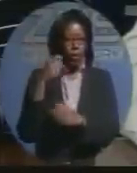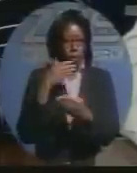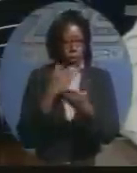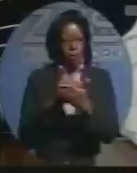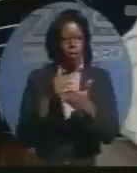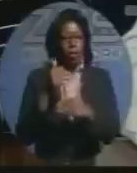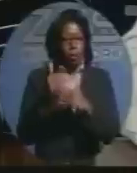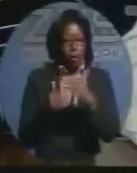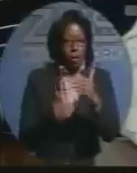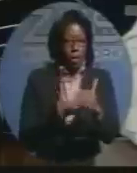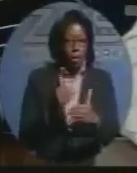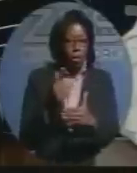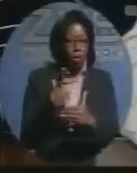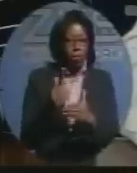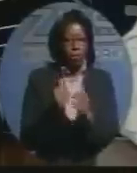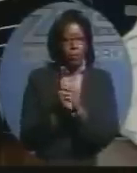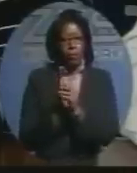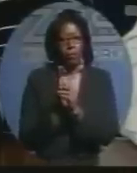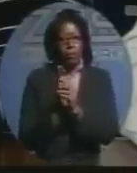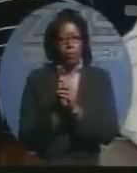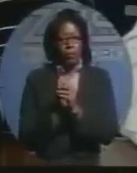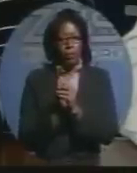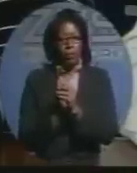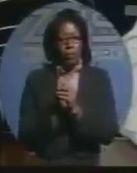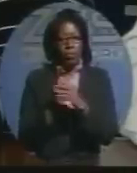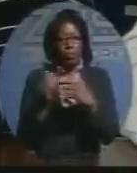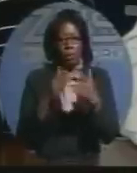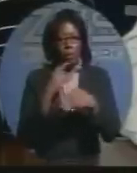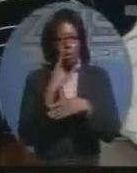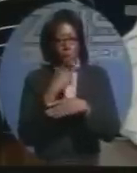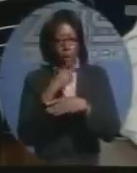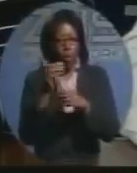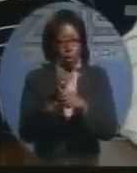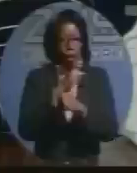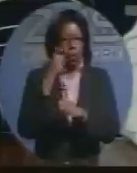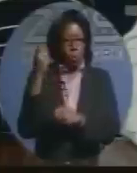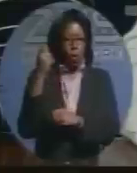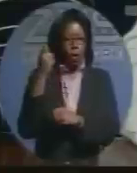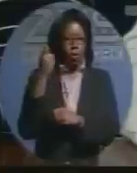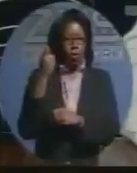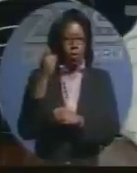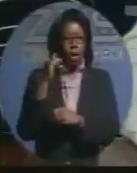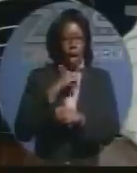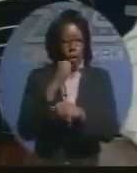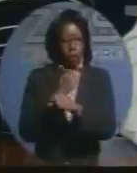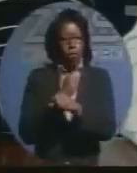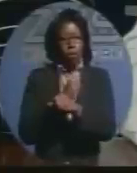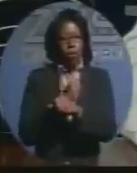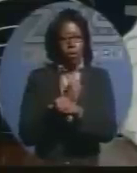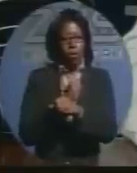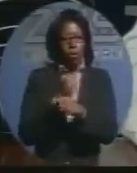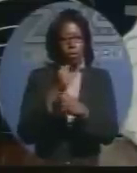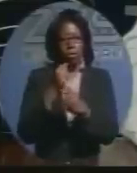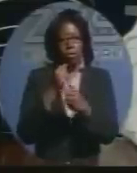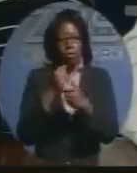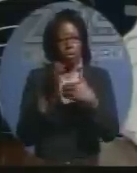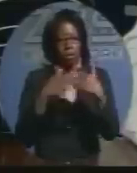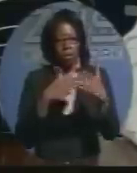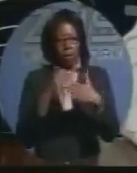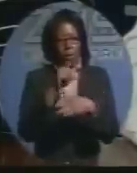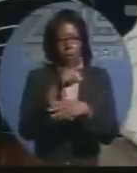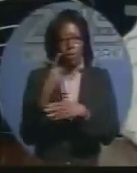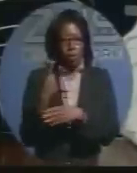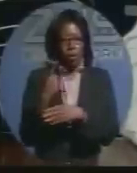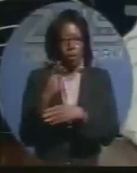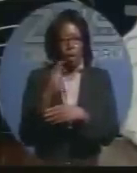process. Regardless to who had won, I would have worked with either one. After all, this